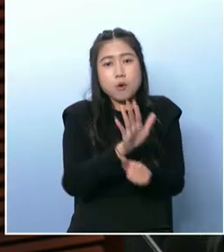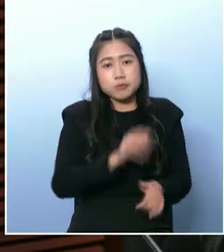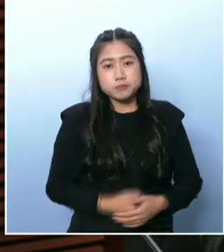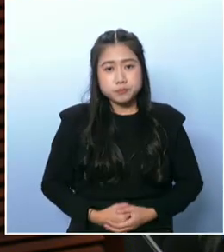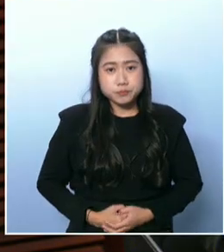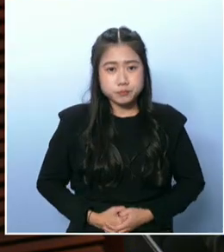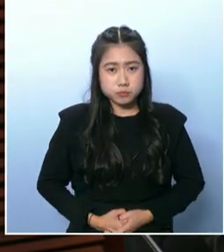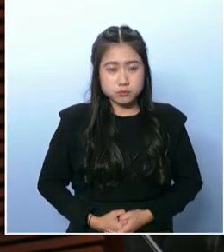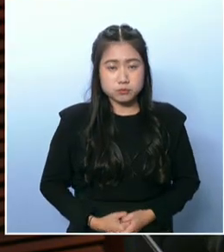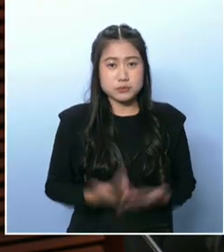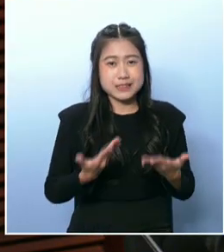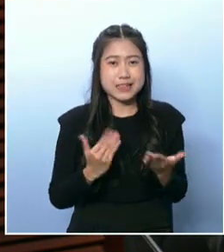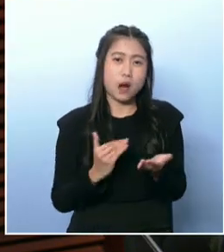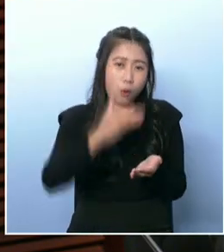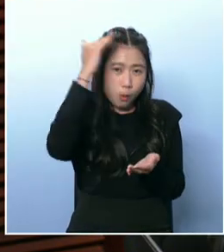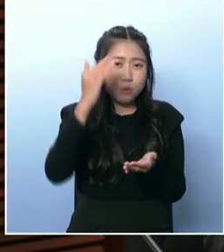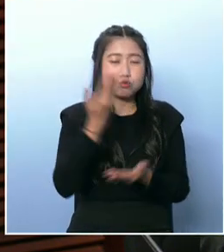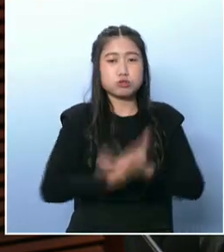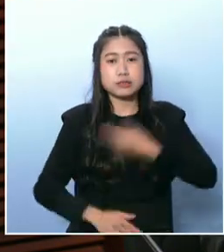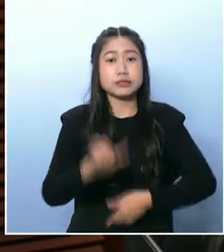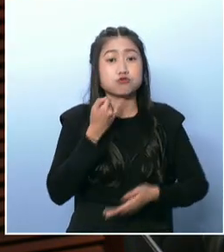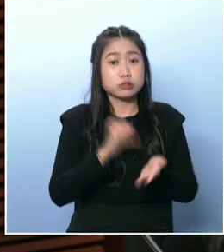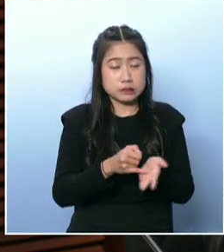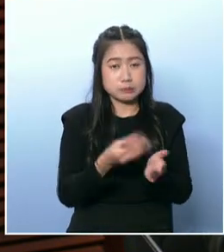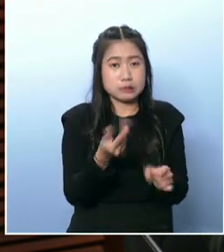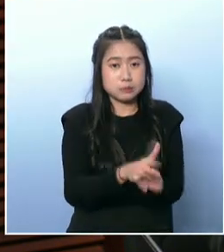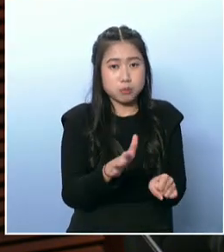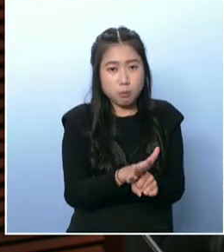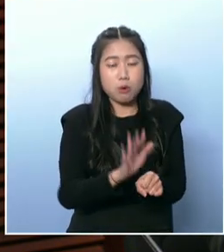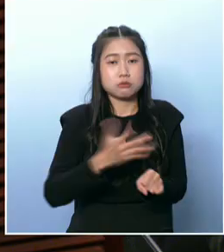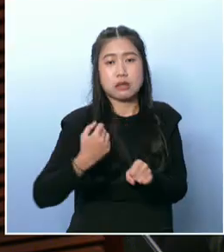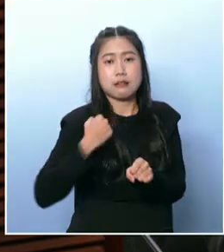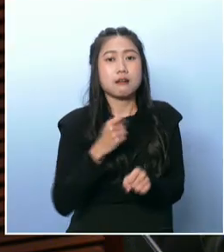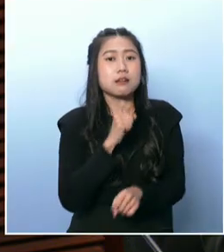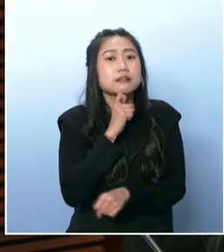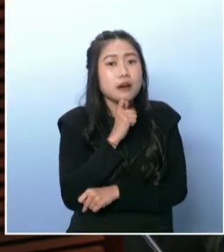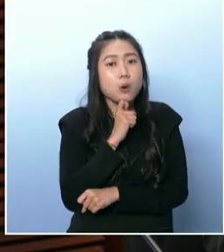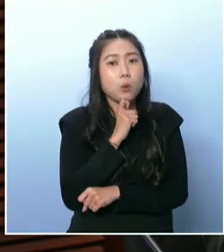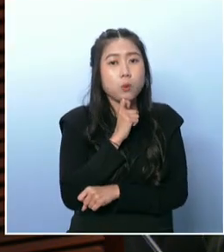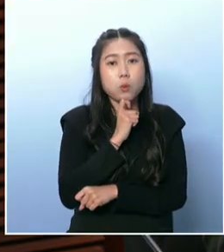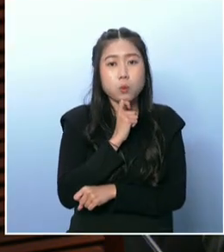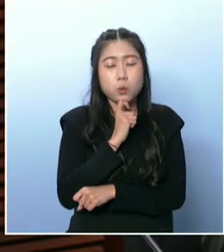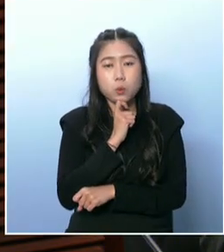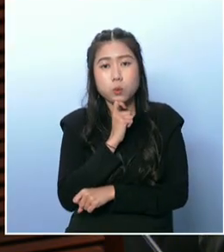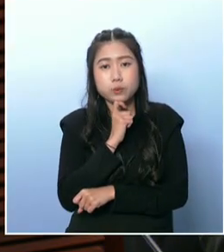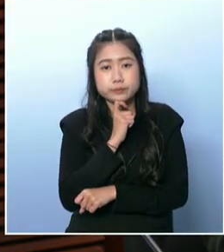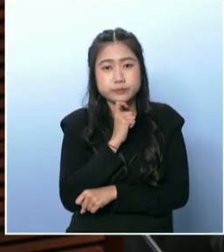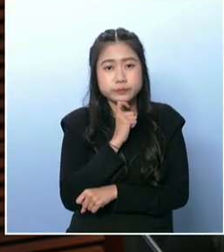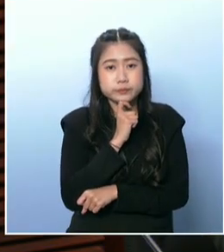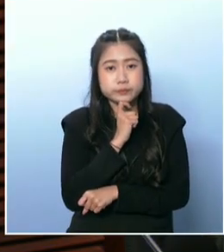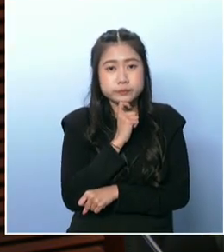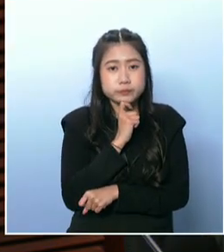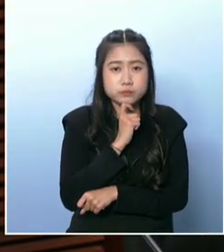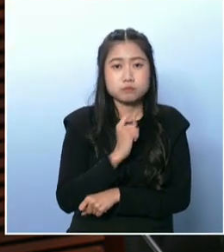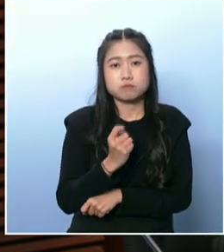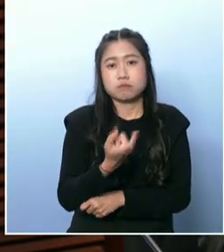DA. The situation is that despite their receiving the higher DA, they still